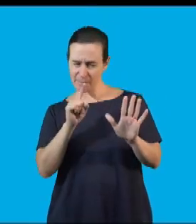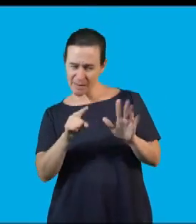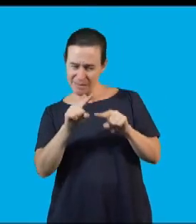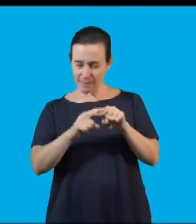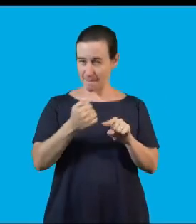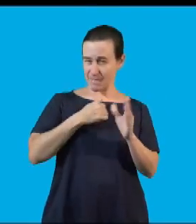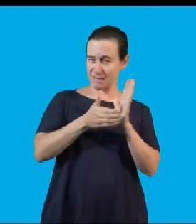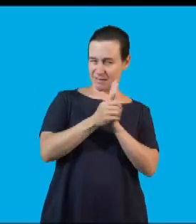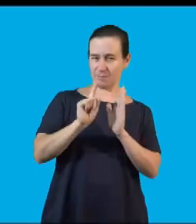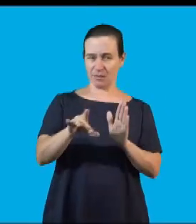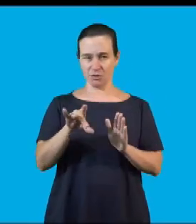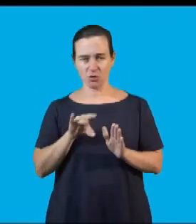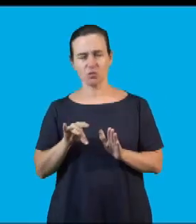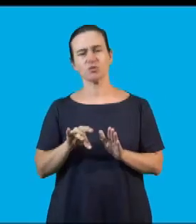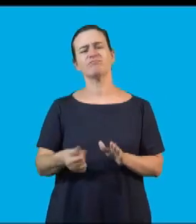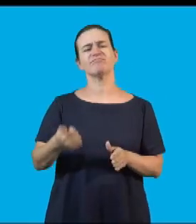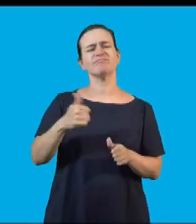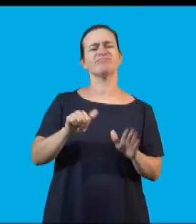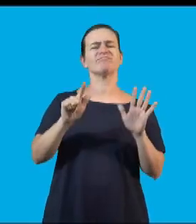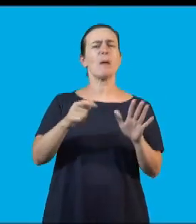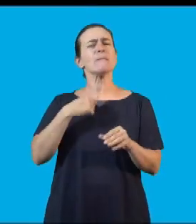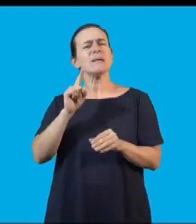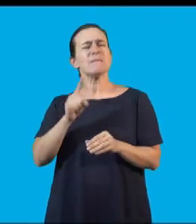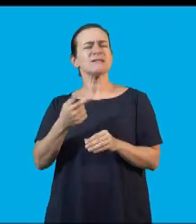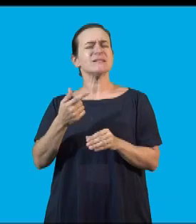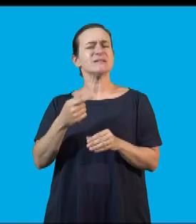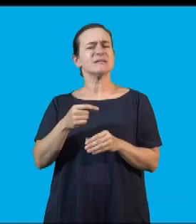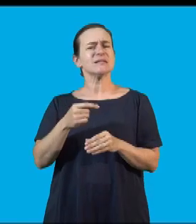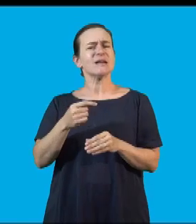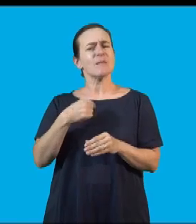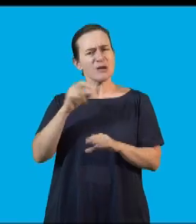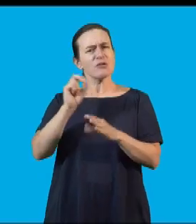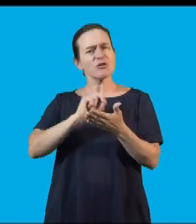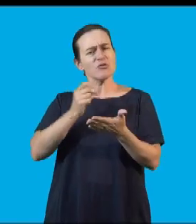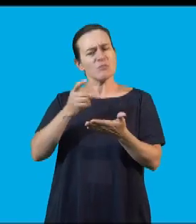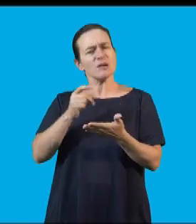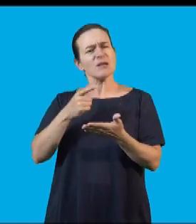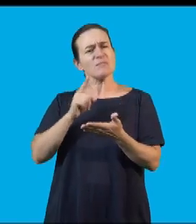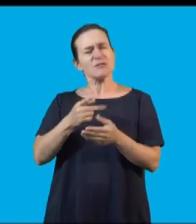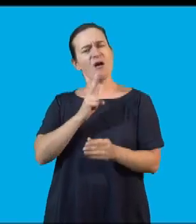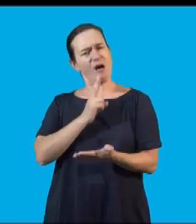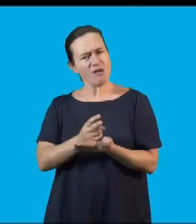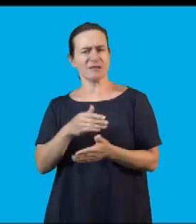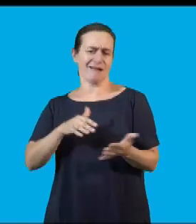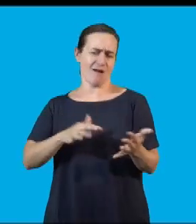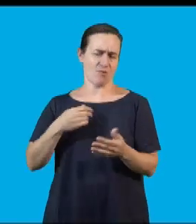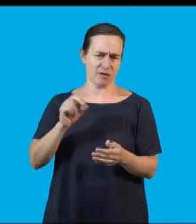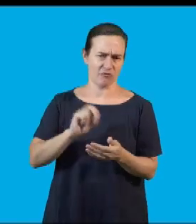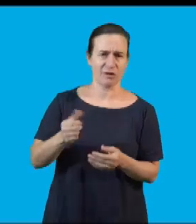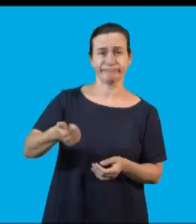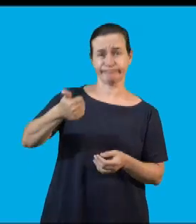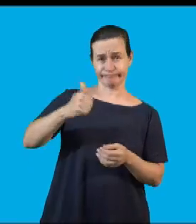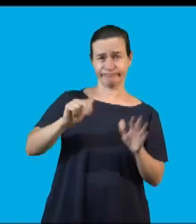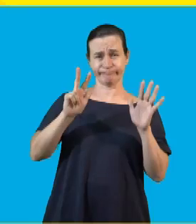your writing. Don't try to make up silly ideas. Write from your own experiences. Transactional